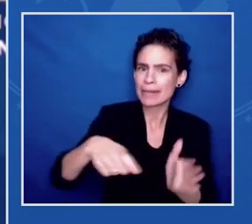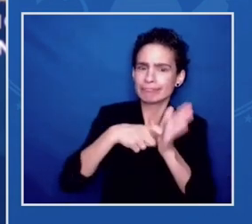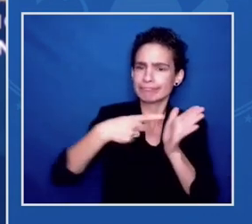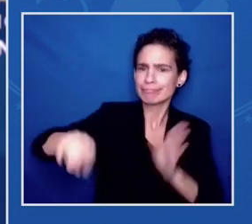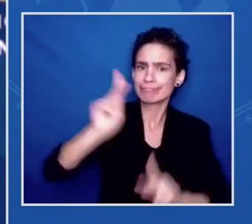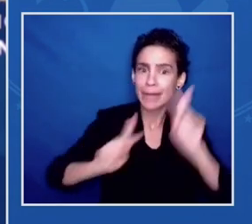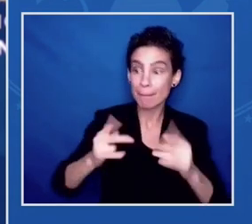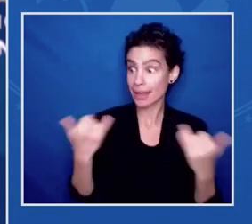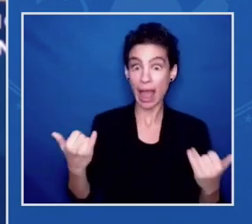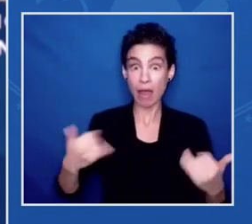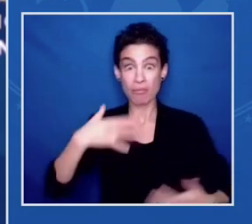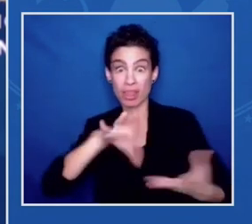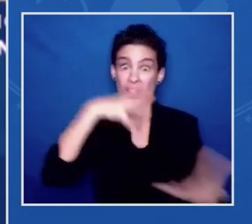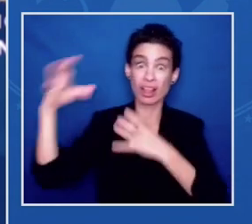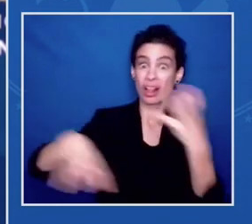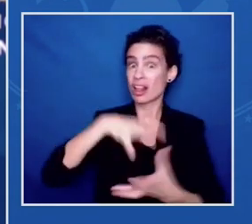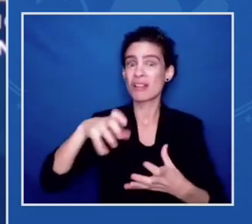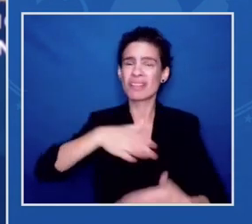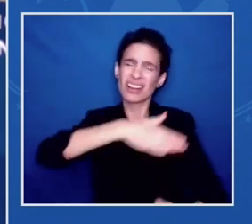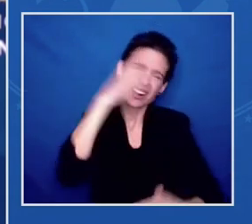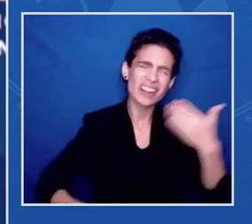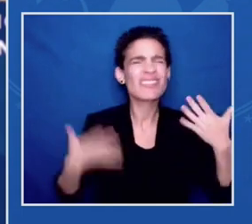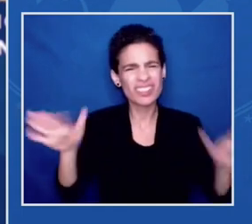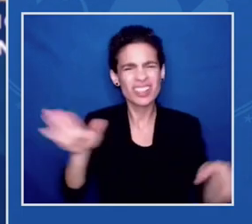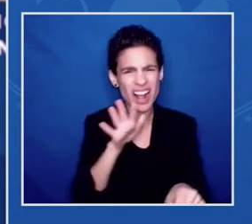and demand an end to this siege,